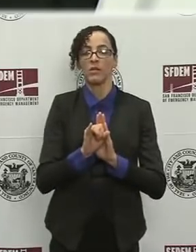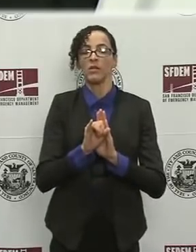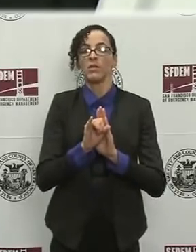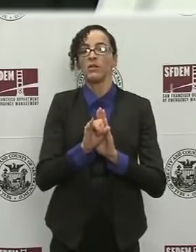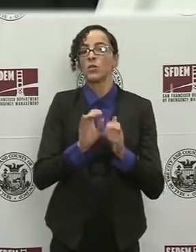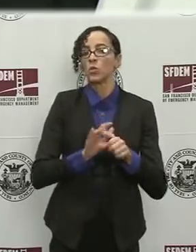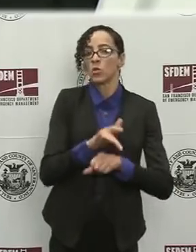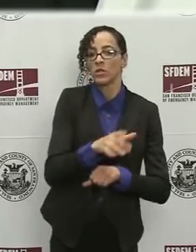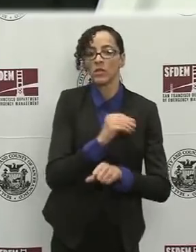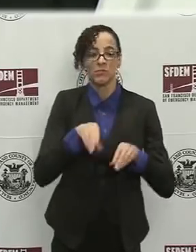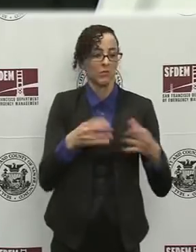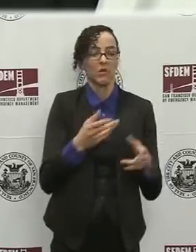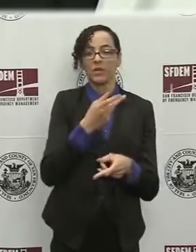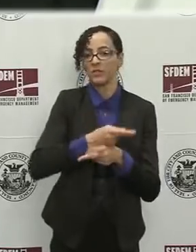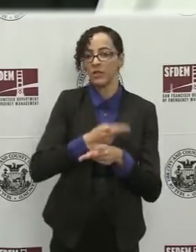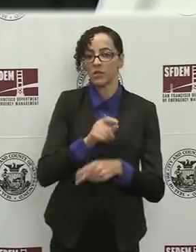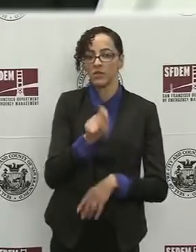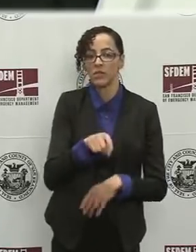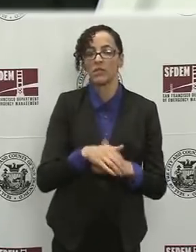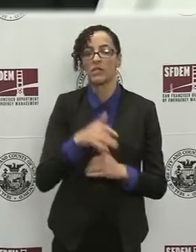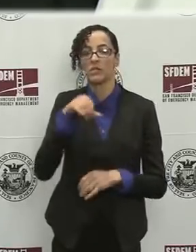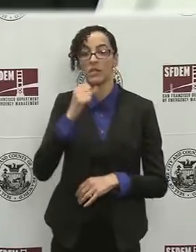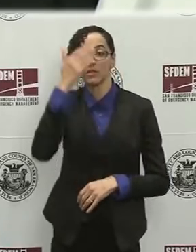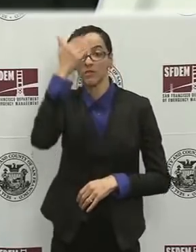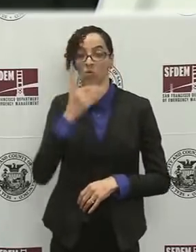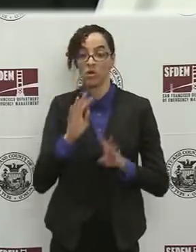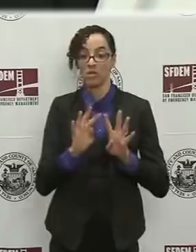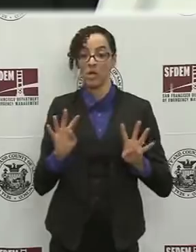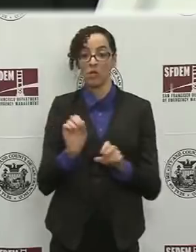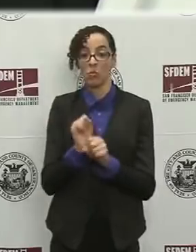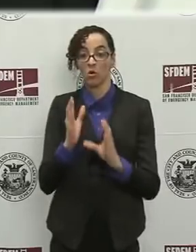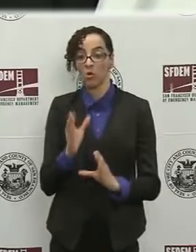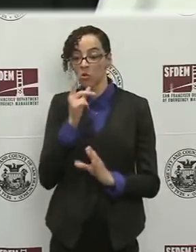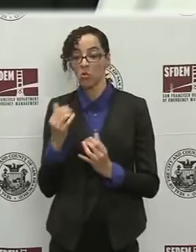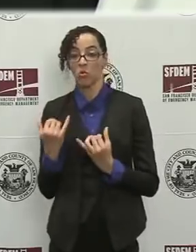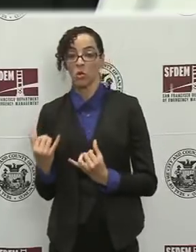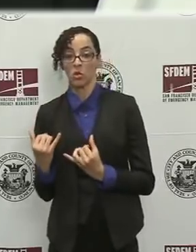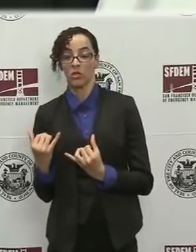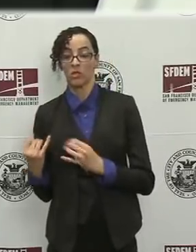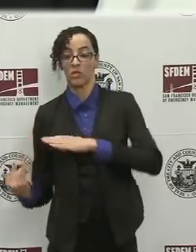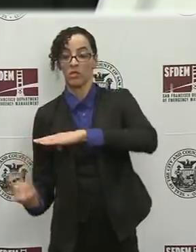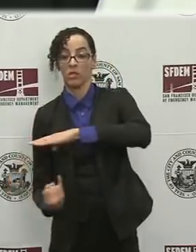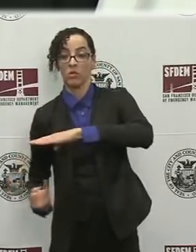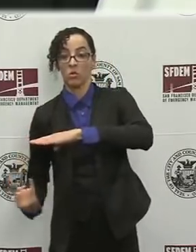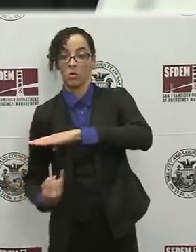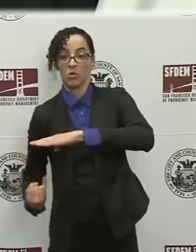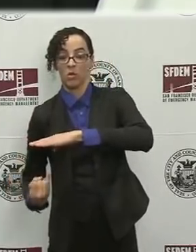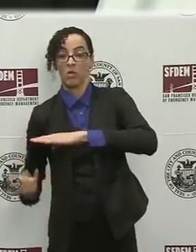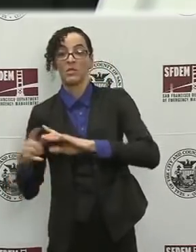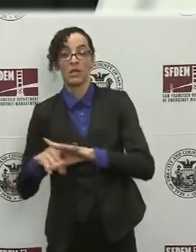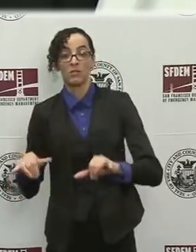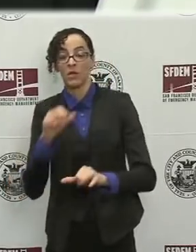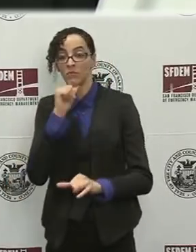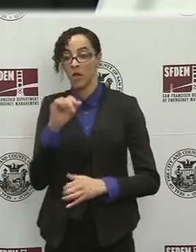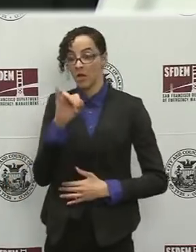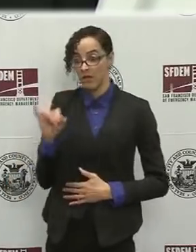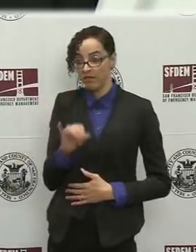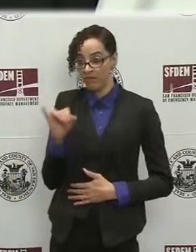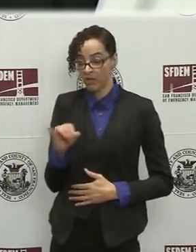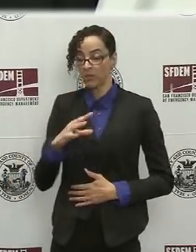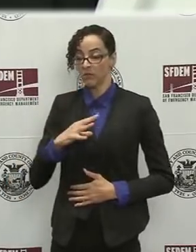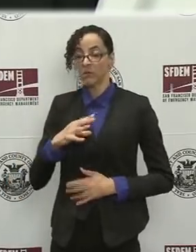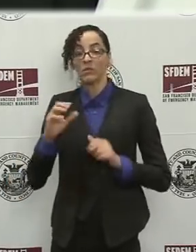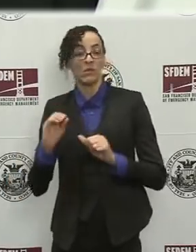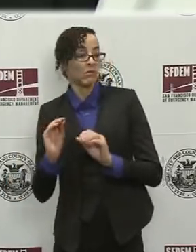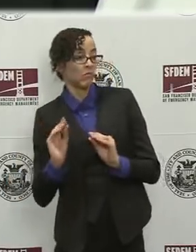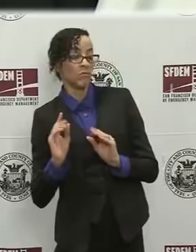are currently in quarantine but are not infected can return to their families and keep doing the critical work that we need them to